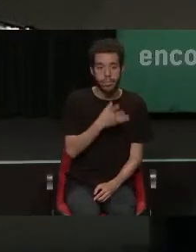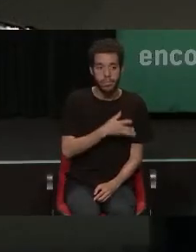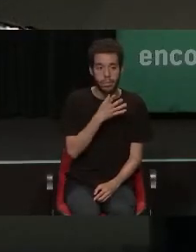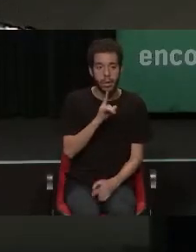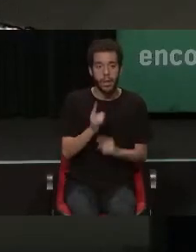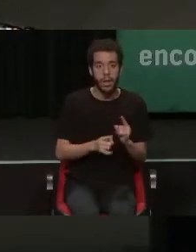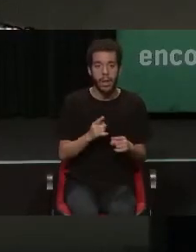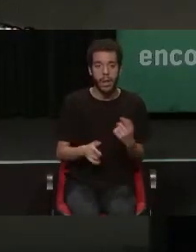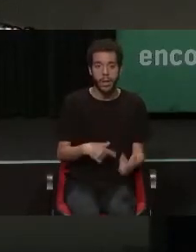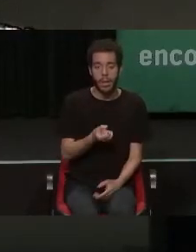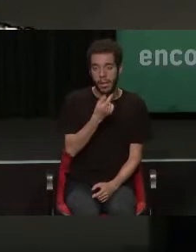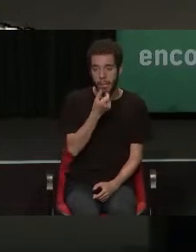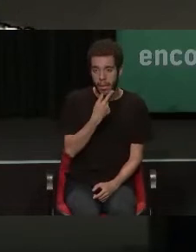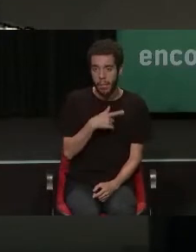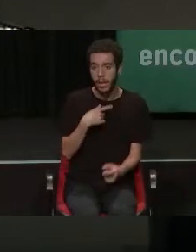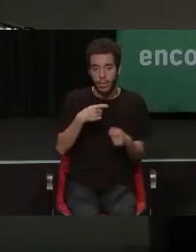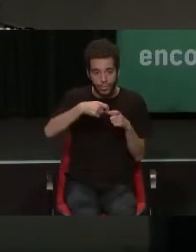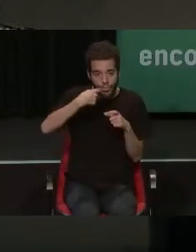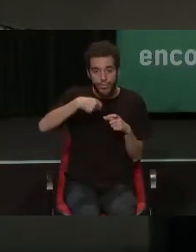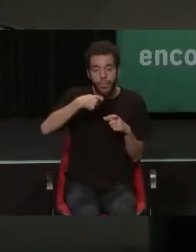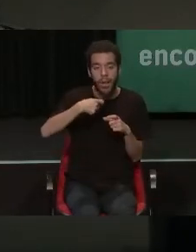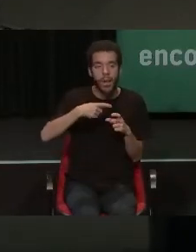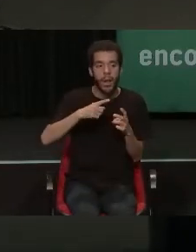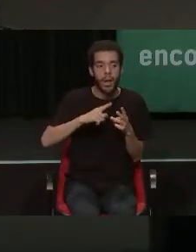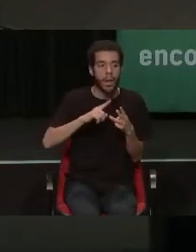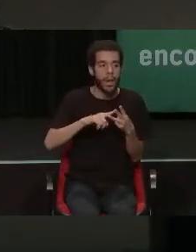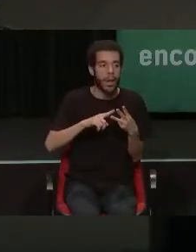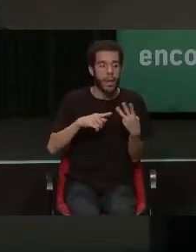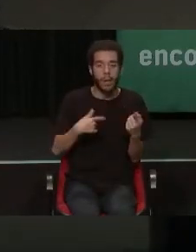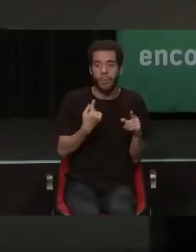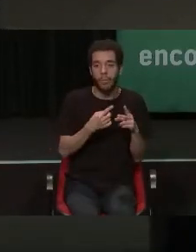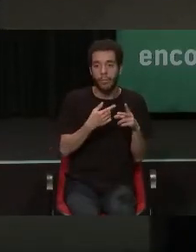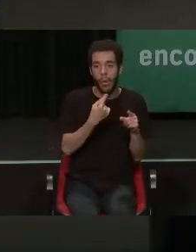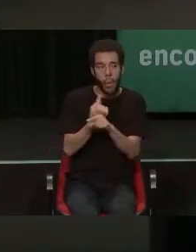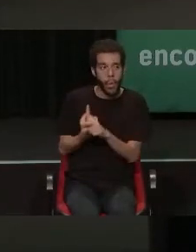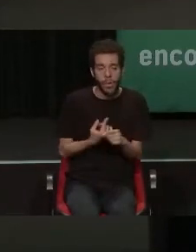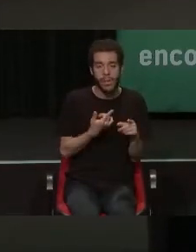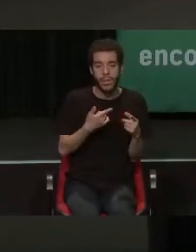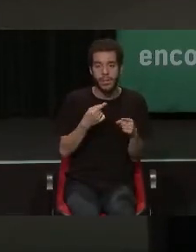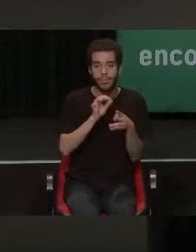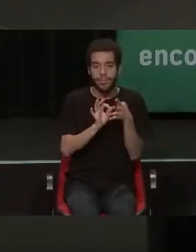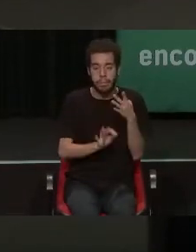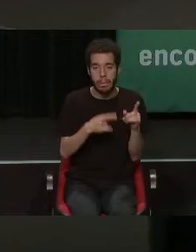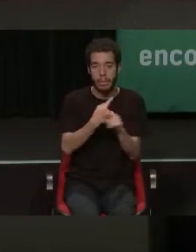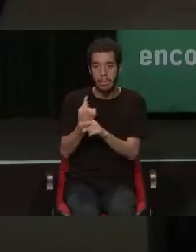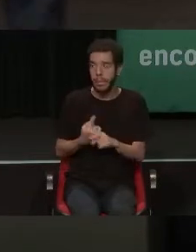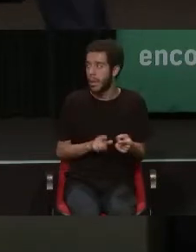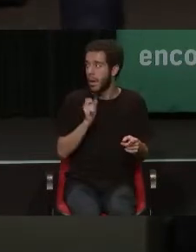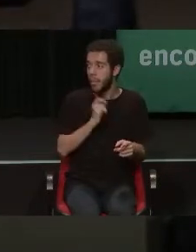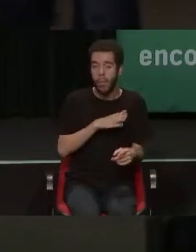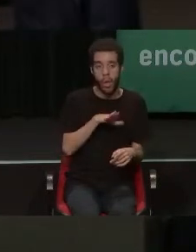of pharmaceuticals, of drugs, of compounds that can be used